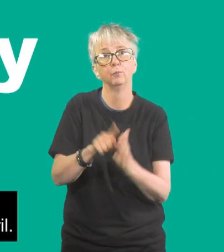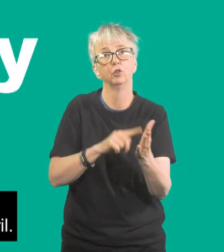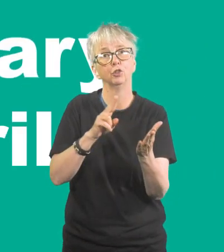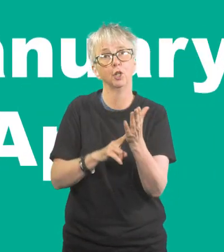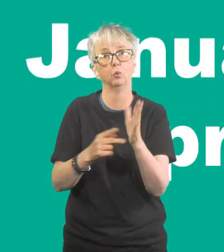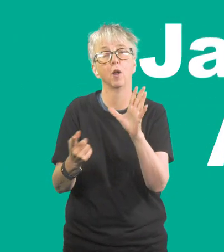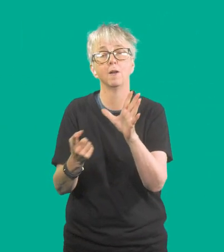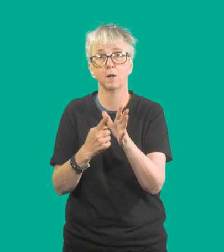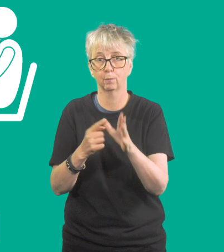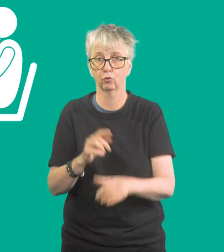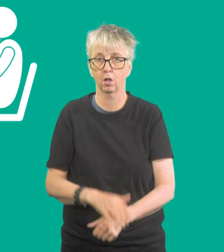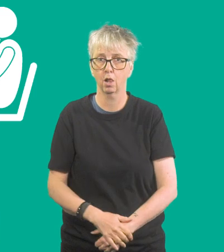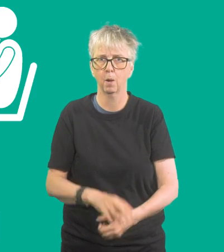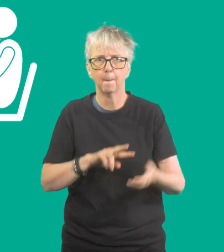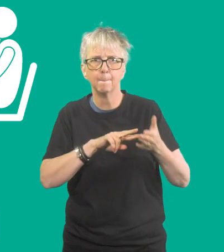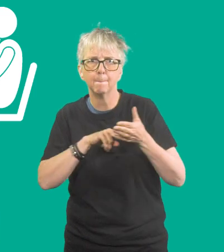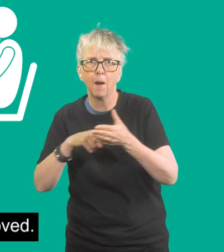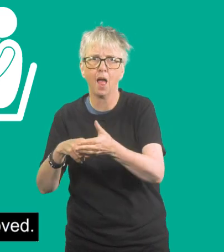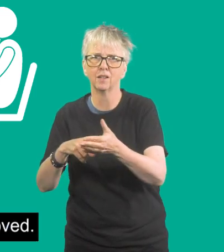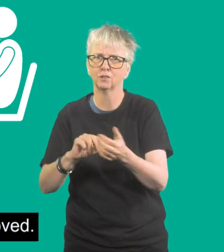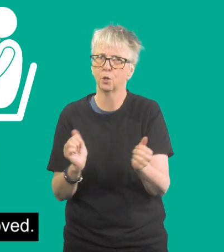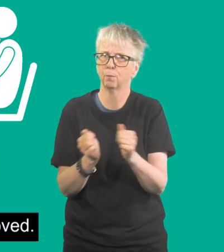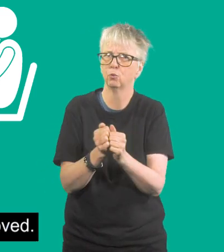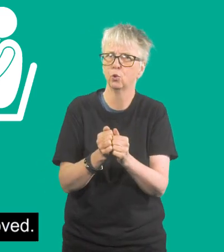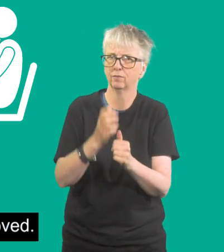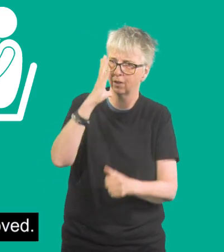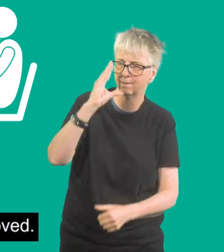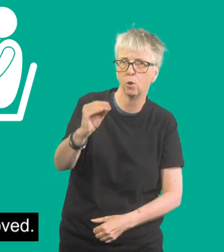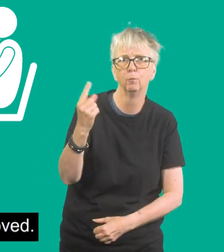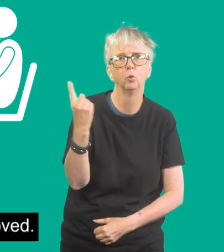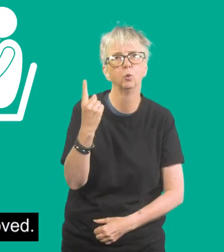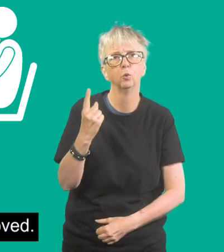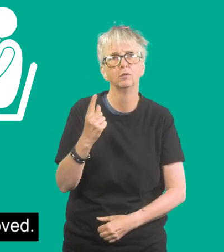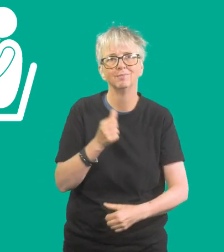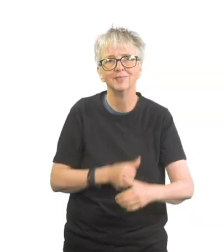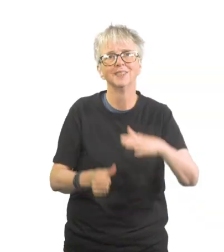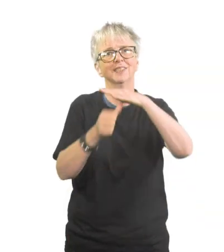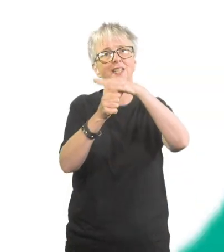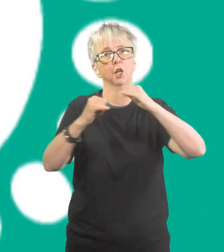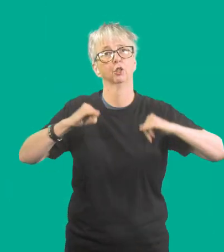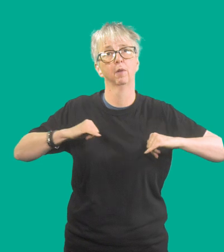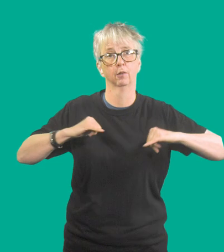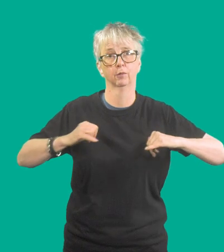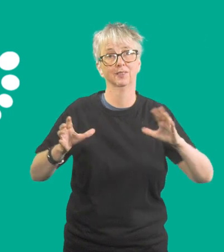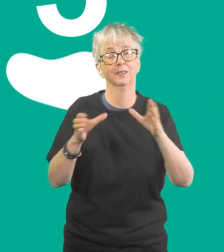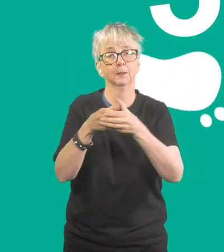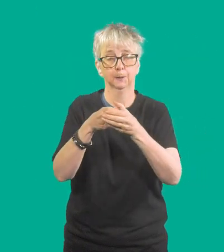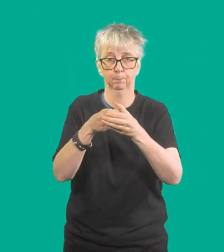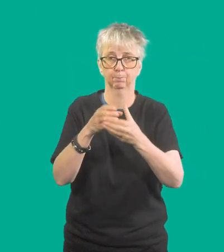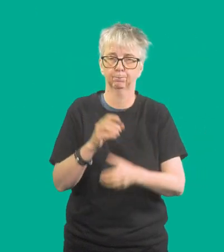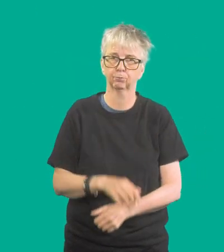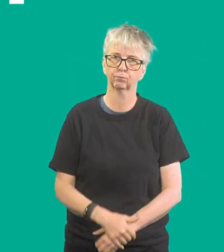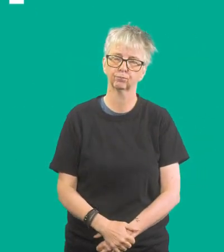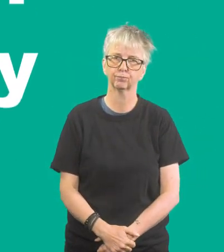and April. Senior management team will be made aware of work plans approved. Step 3.